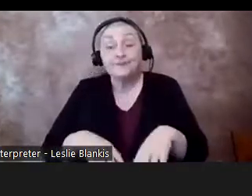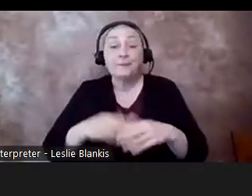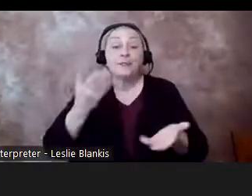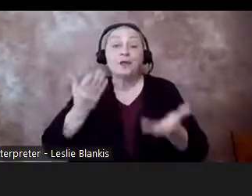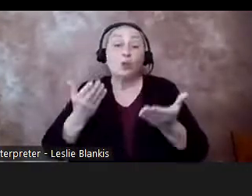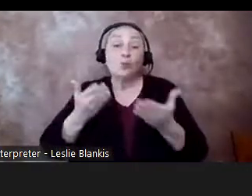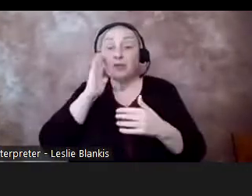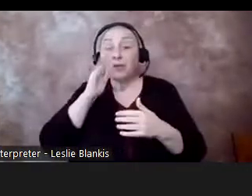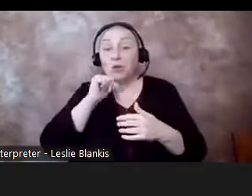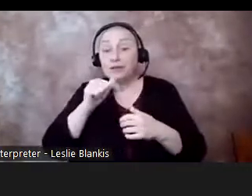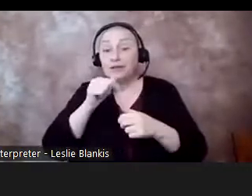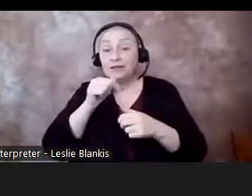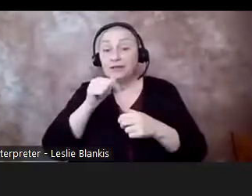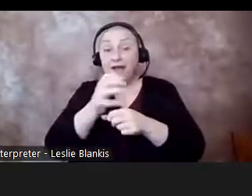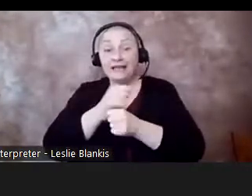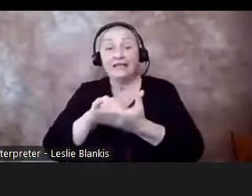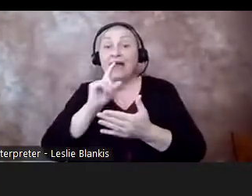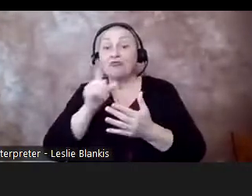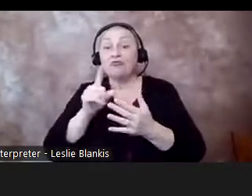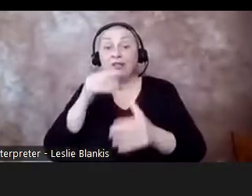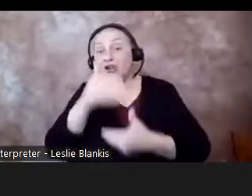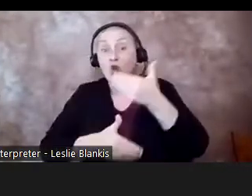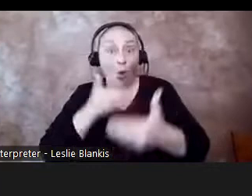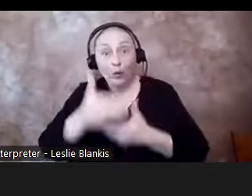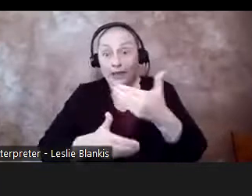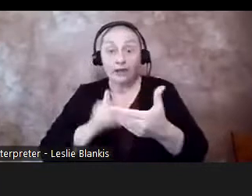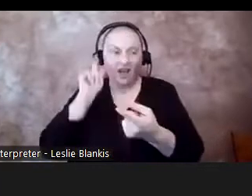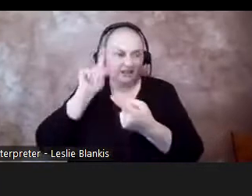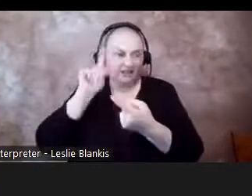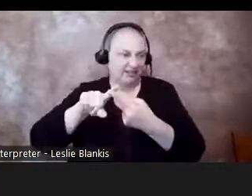this really going till after the first of the year.